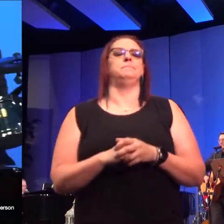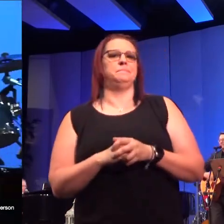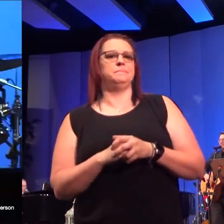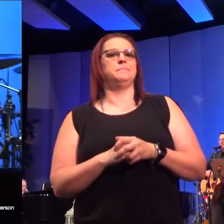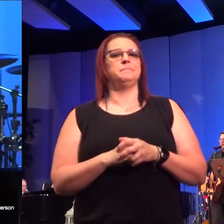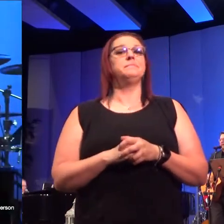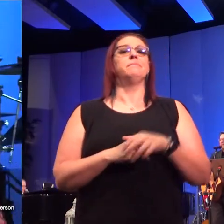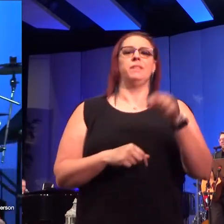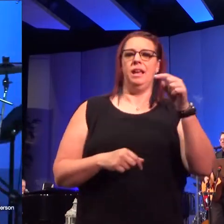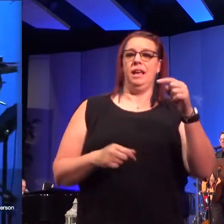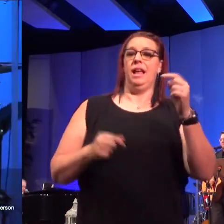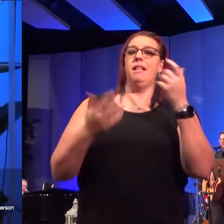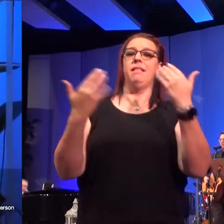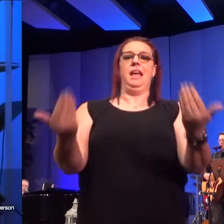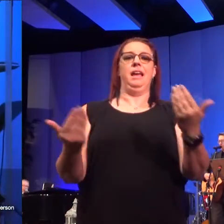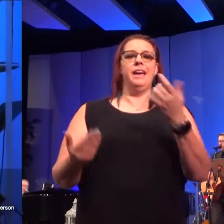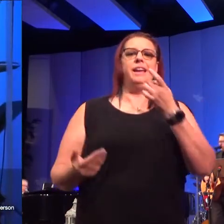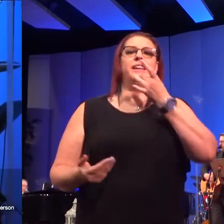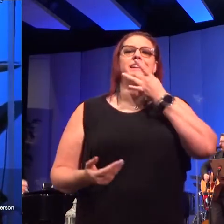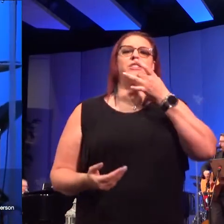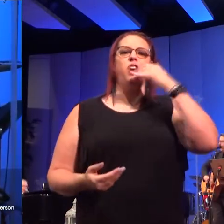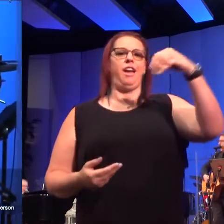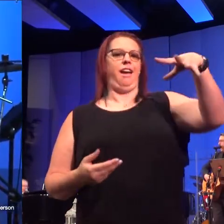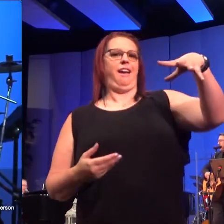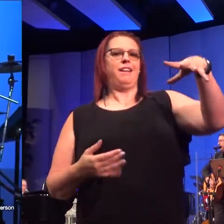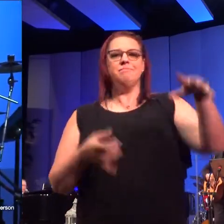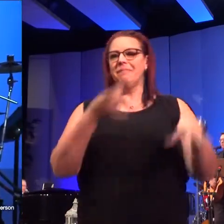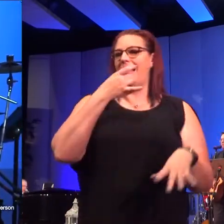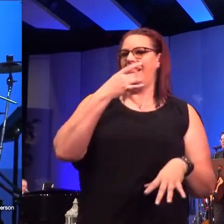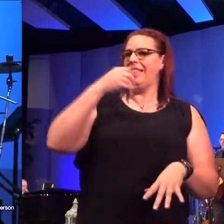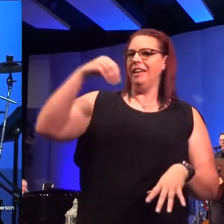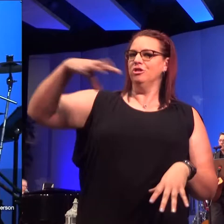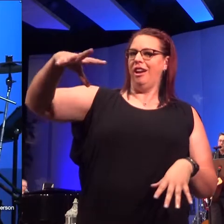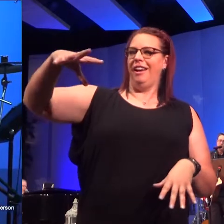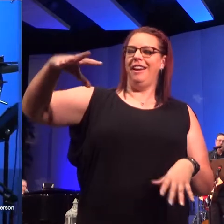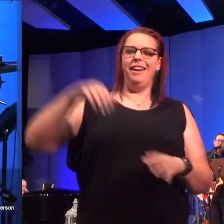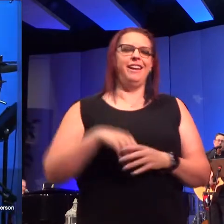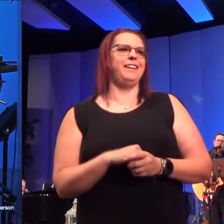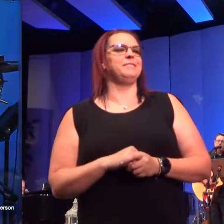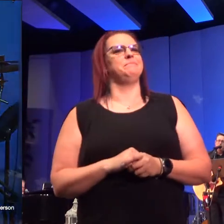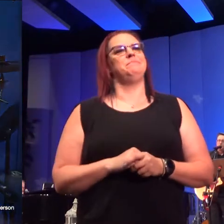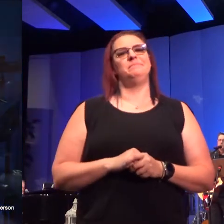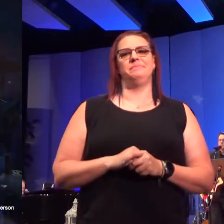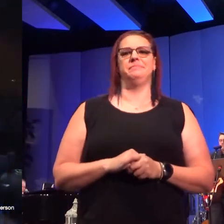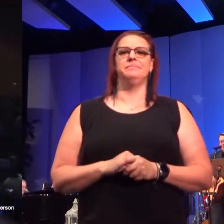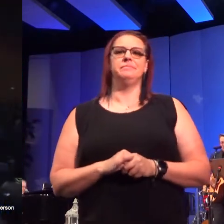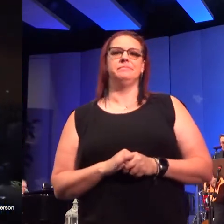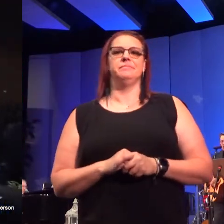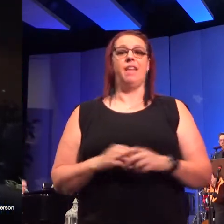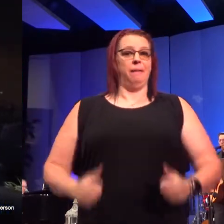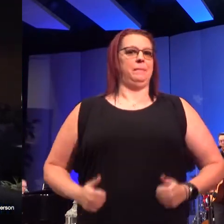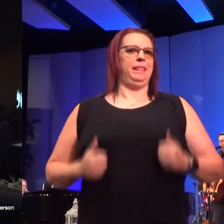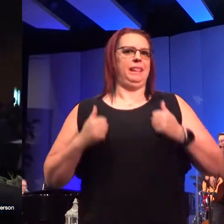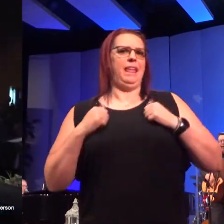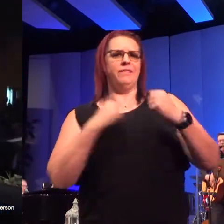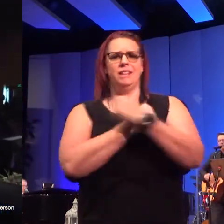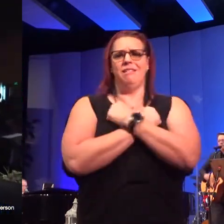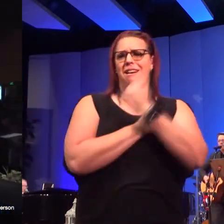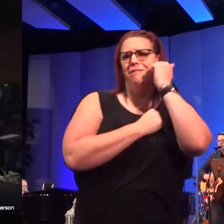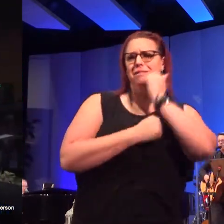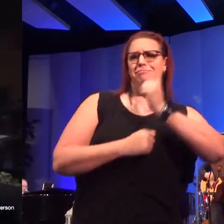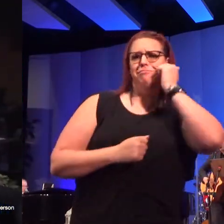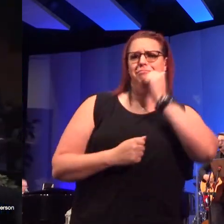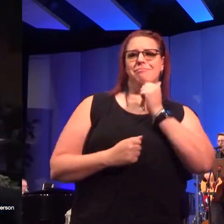time. Let it shine. Let it shine. I'm living love every day.